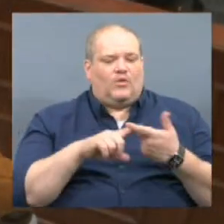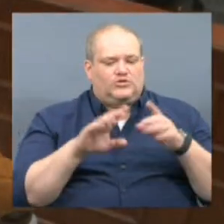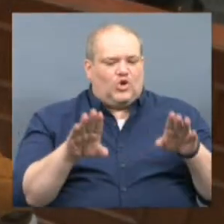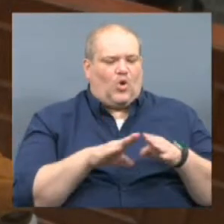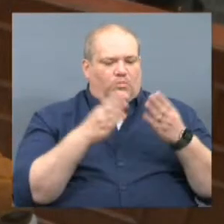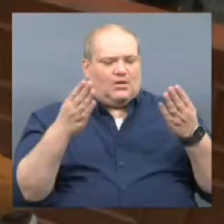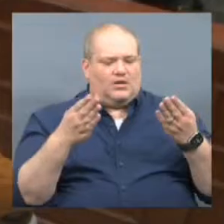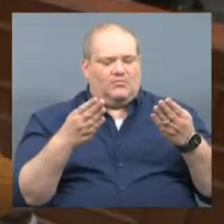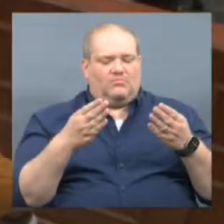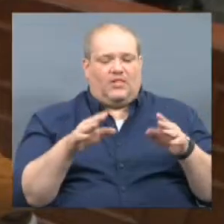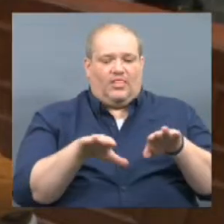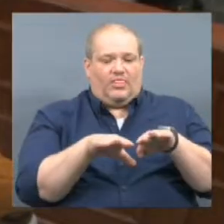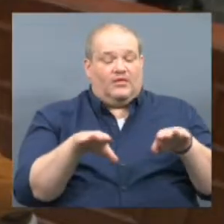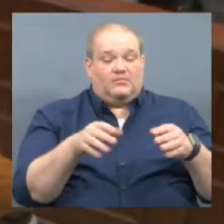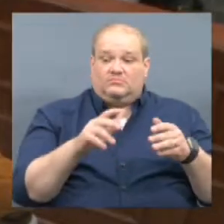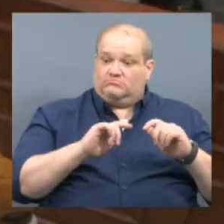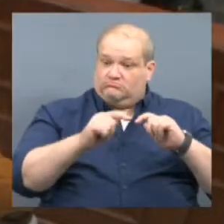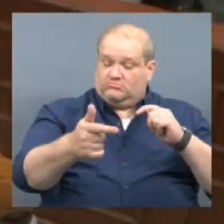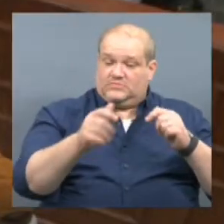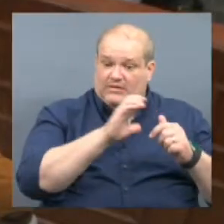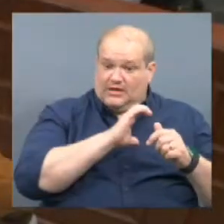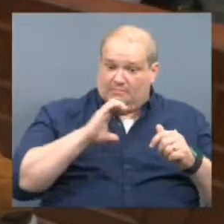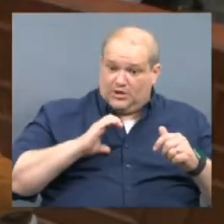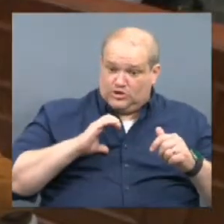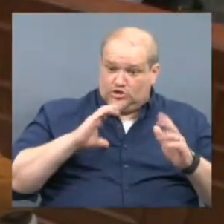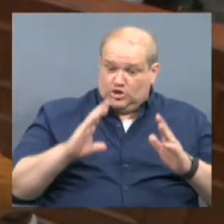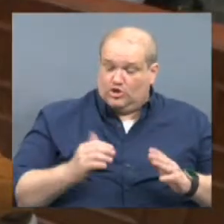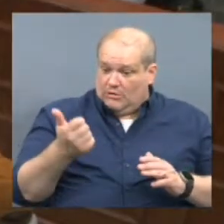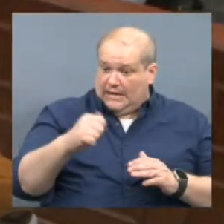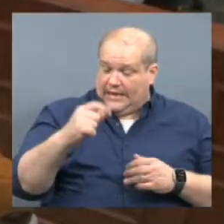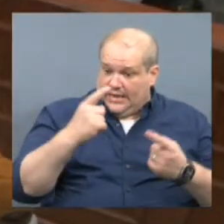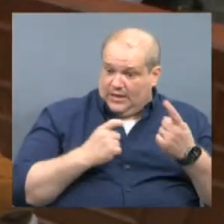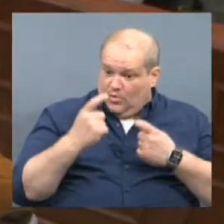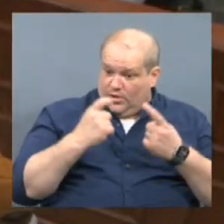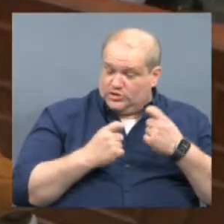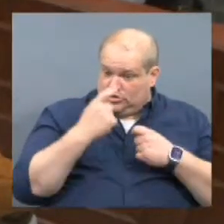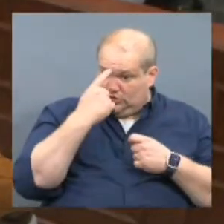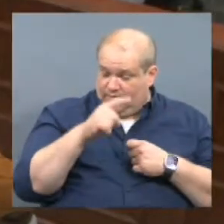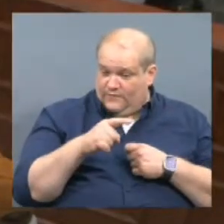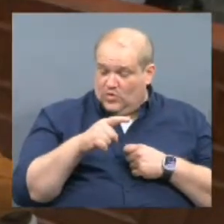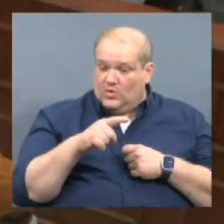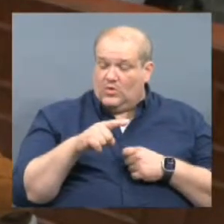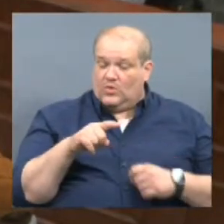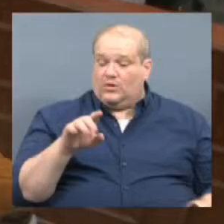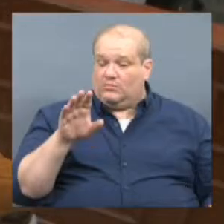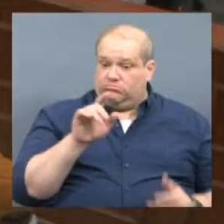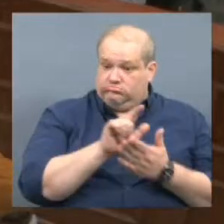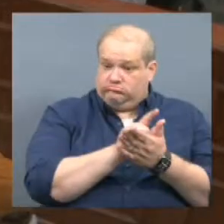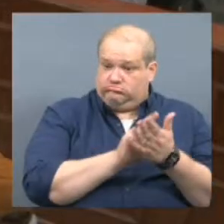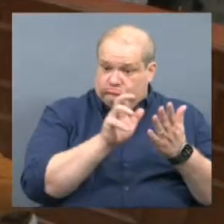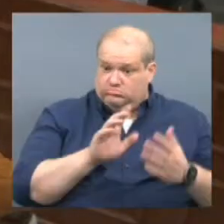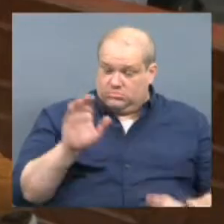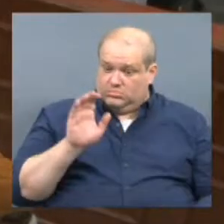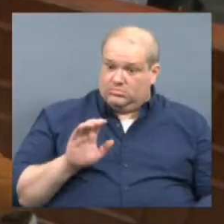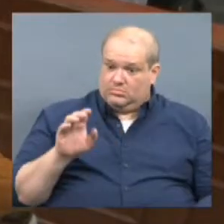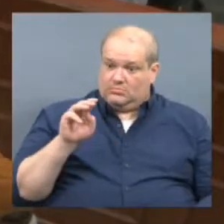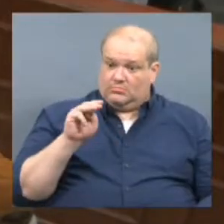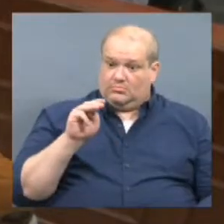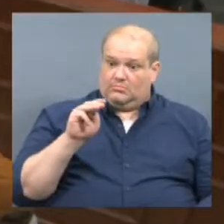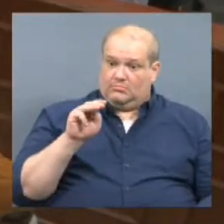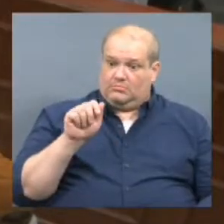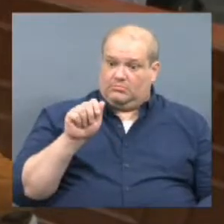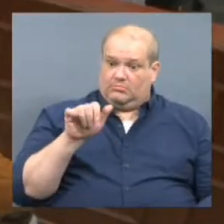the floor up to any of the commissioners. They have any particular questions for you at this particular time on the issues of the